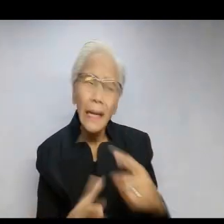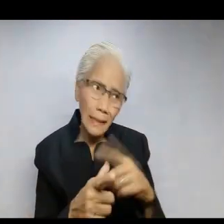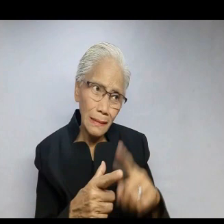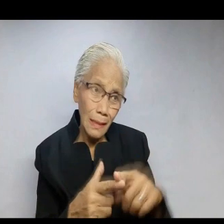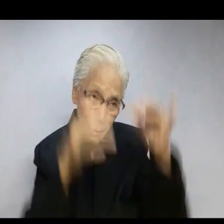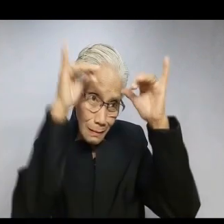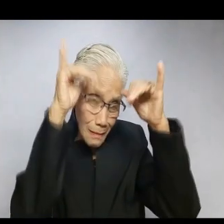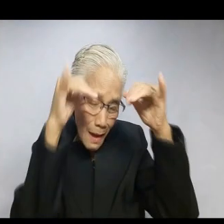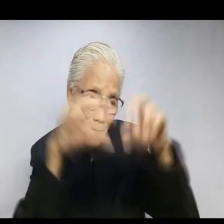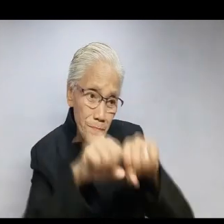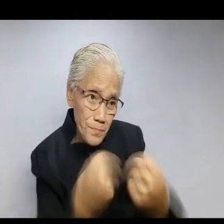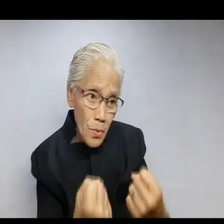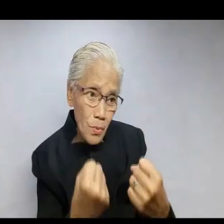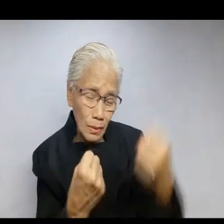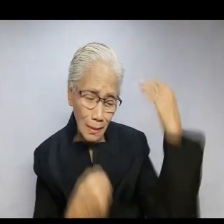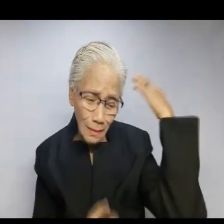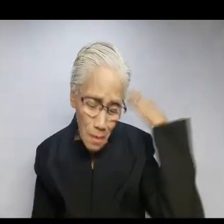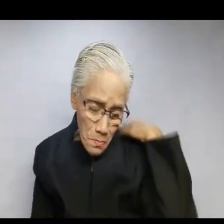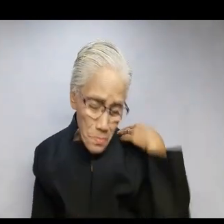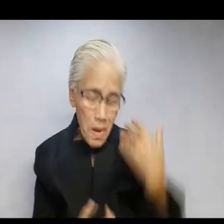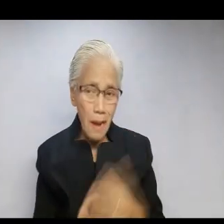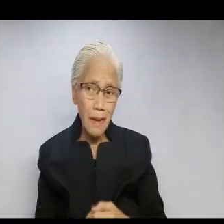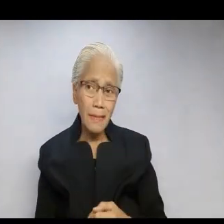Okay. She broke her back.